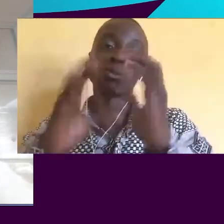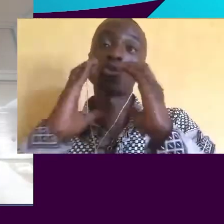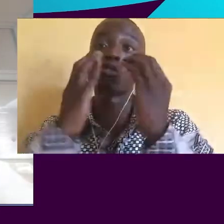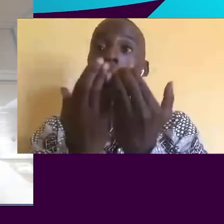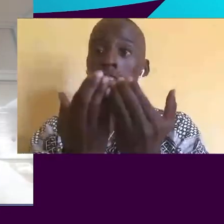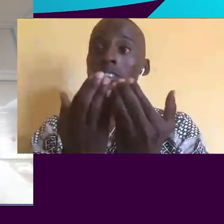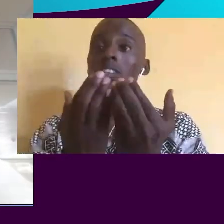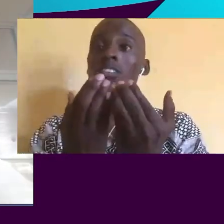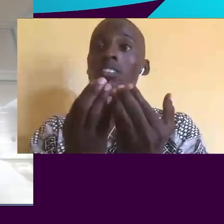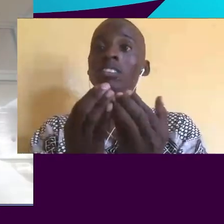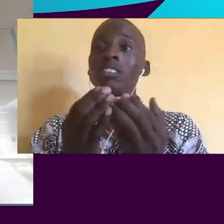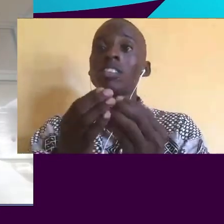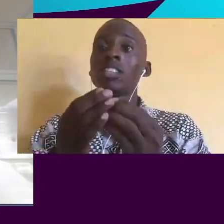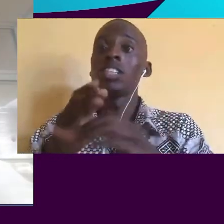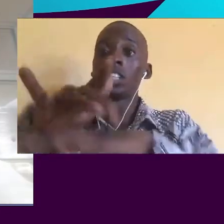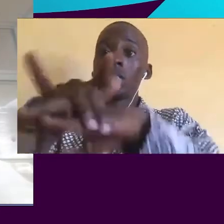UK.